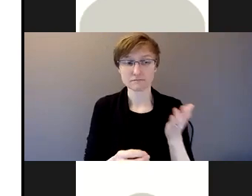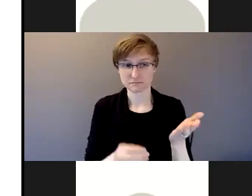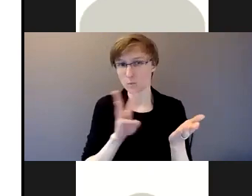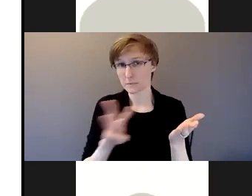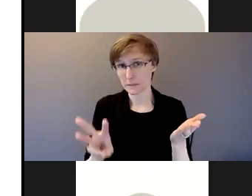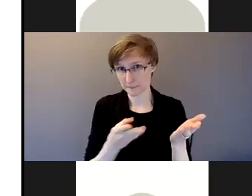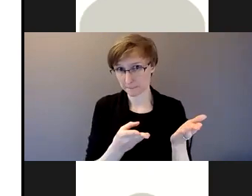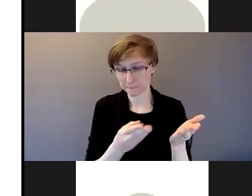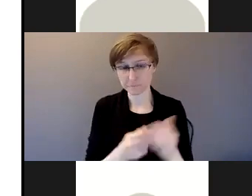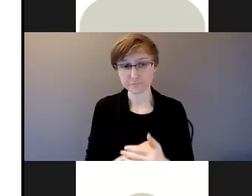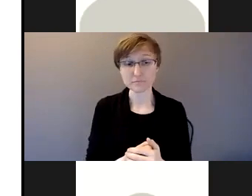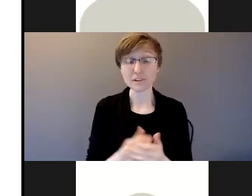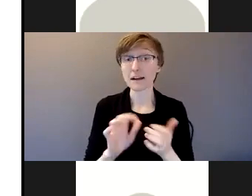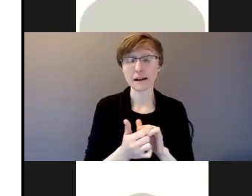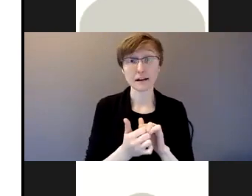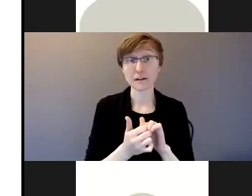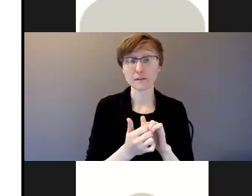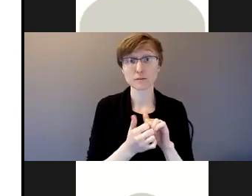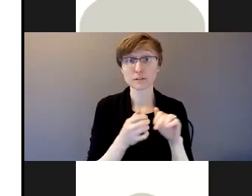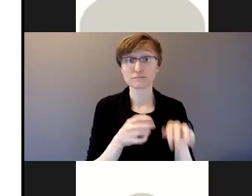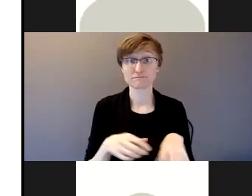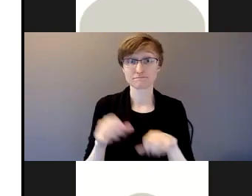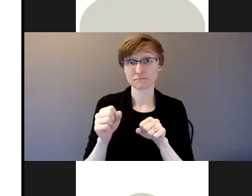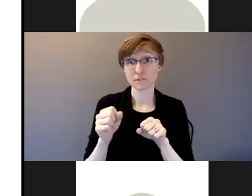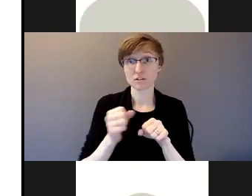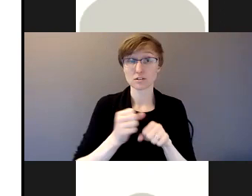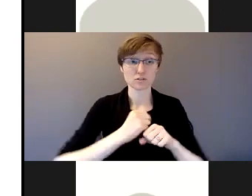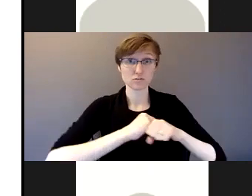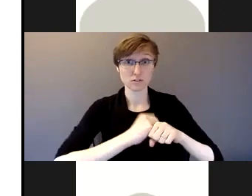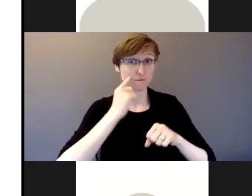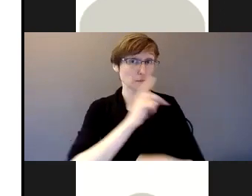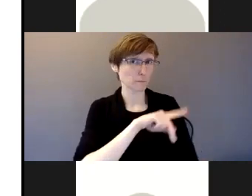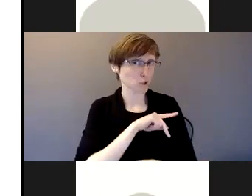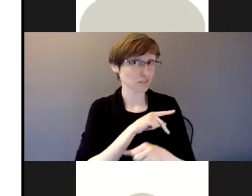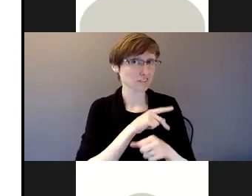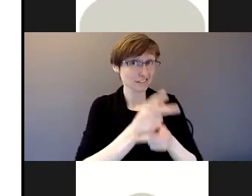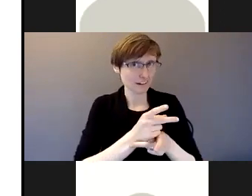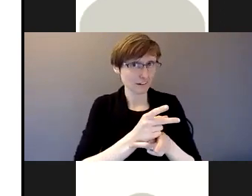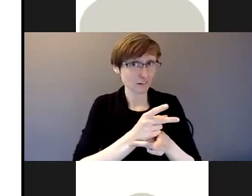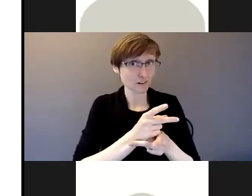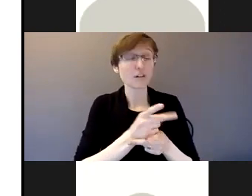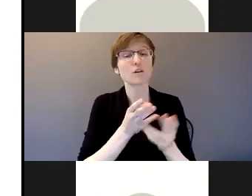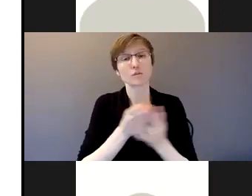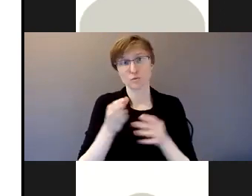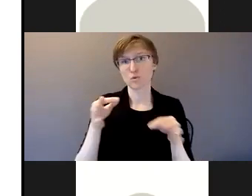way we become guardian for personal care is through court. So this capacity assessment triggering our office to become guardian, that is only